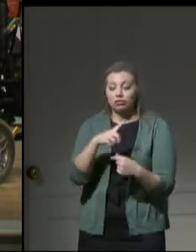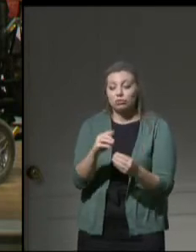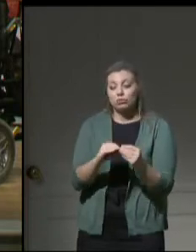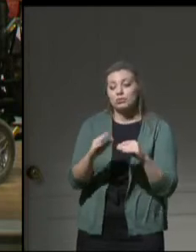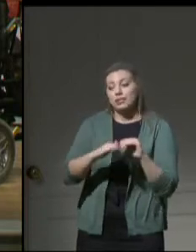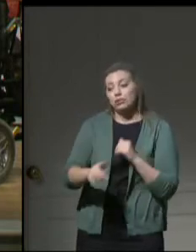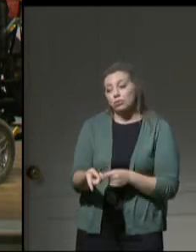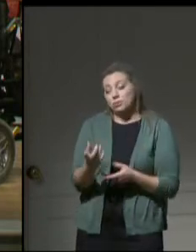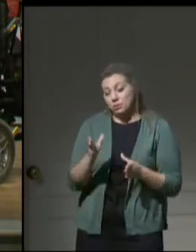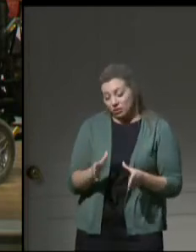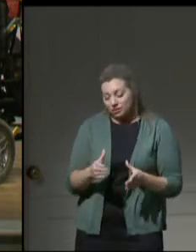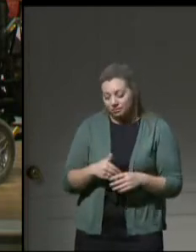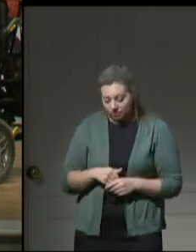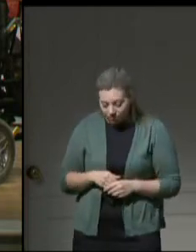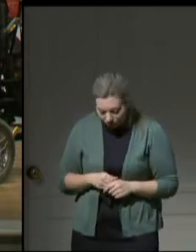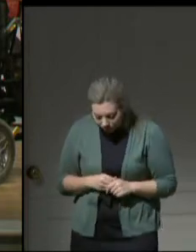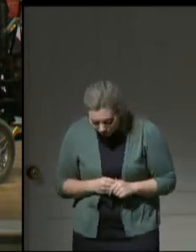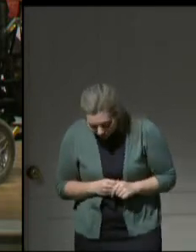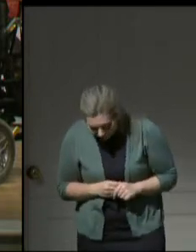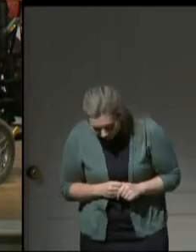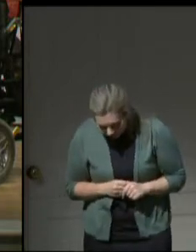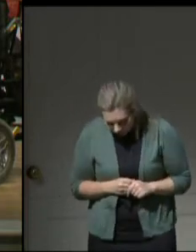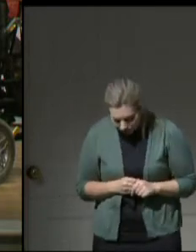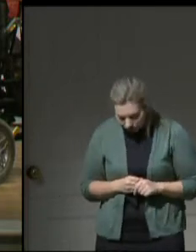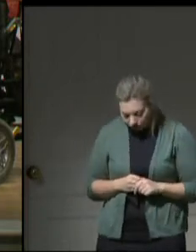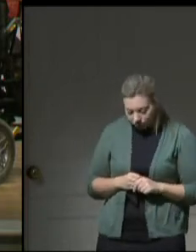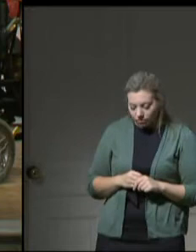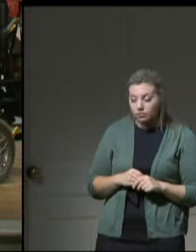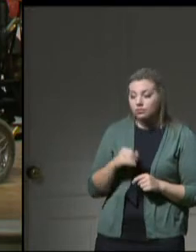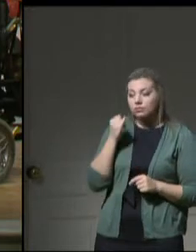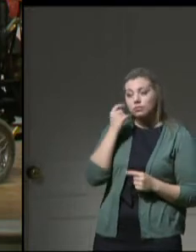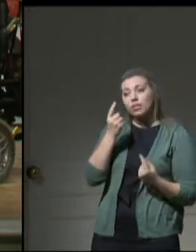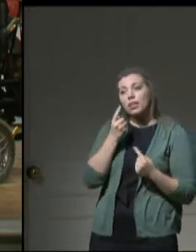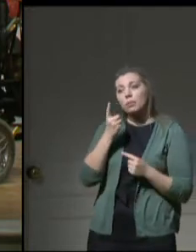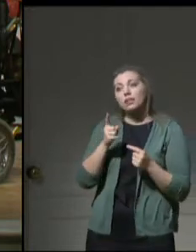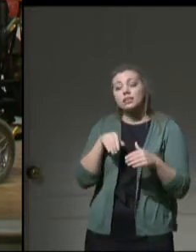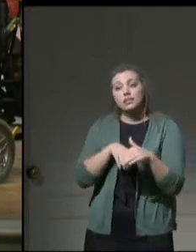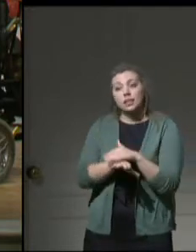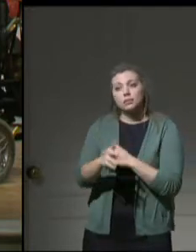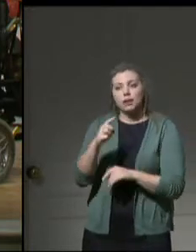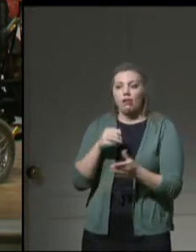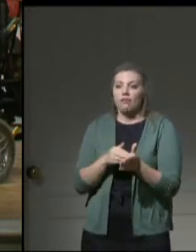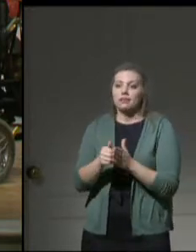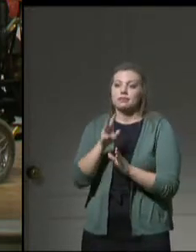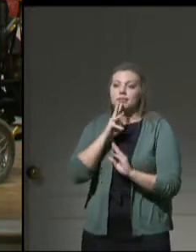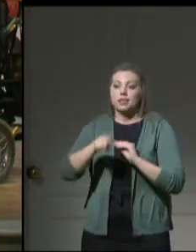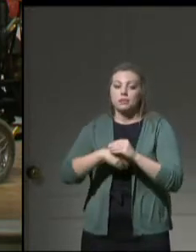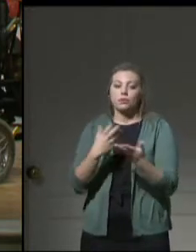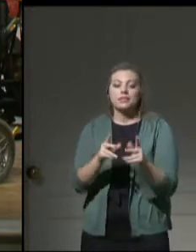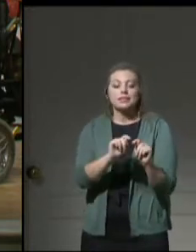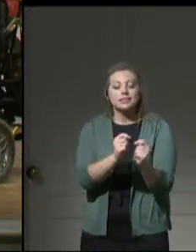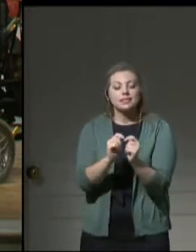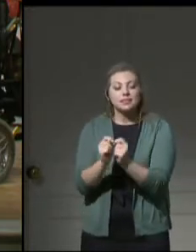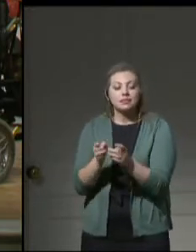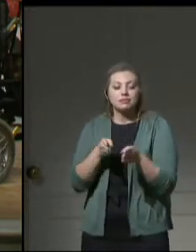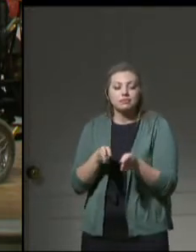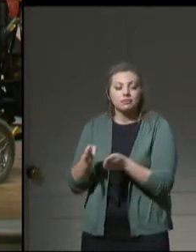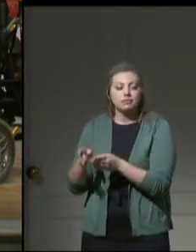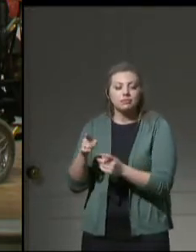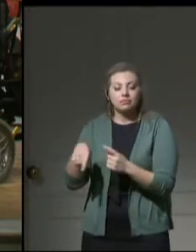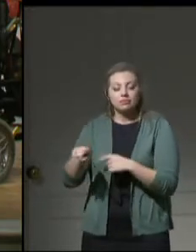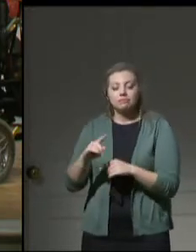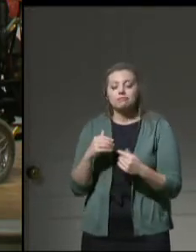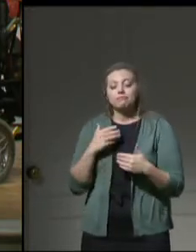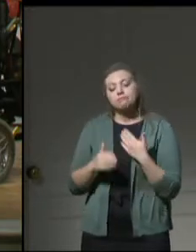than one person when you're thinking about accessibility. I talk a lot about teams of individuals who go